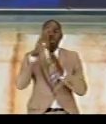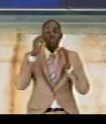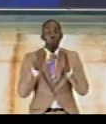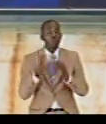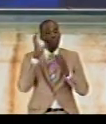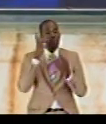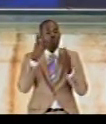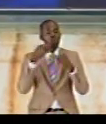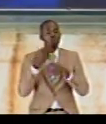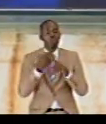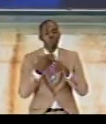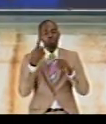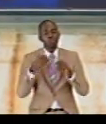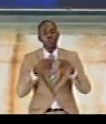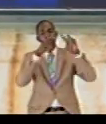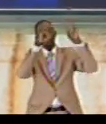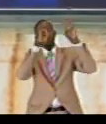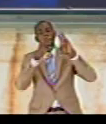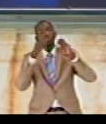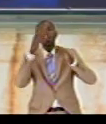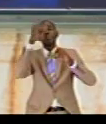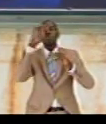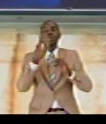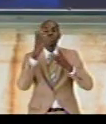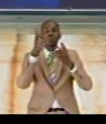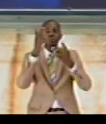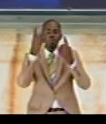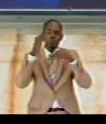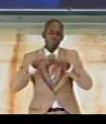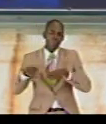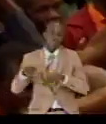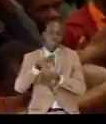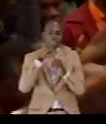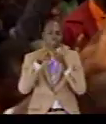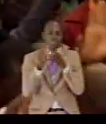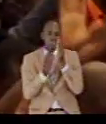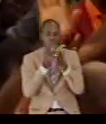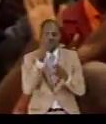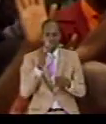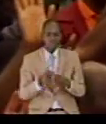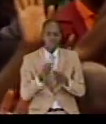the throne of God, come upon them in Jesus' name.